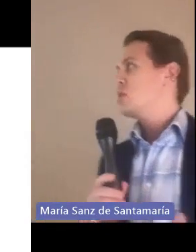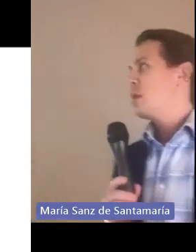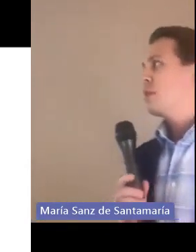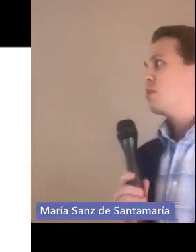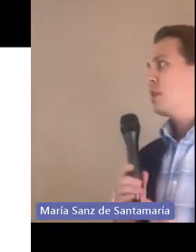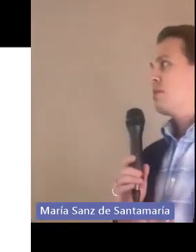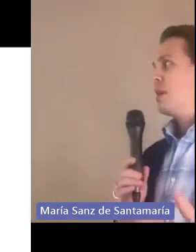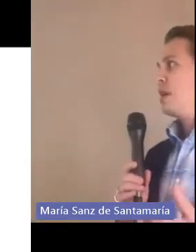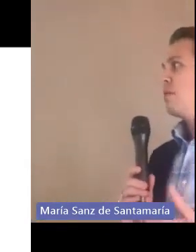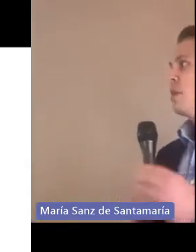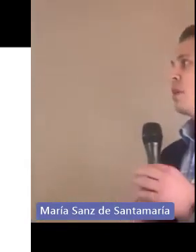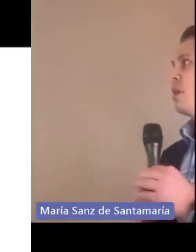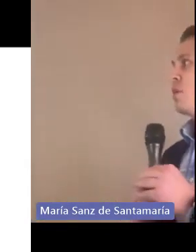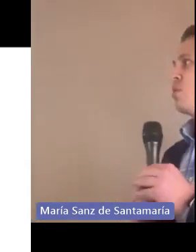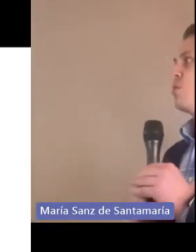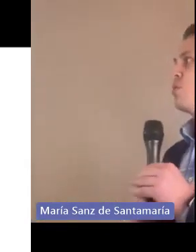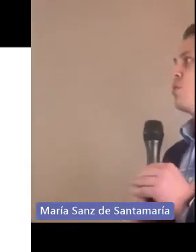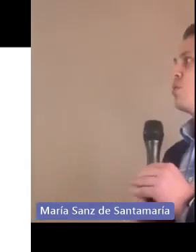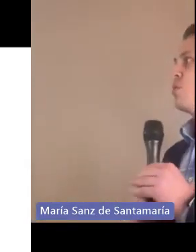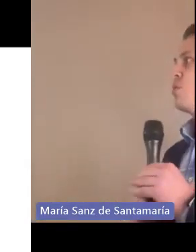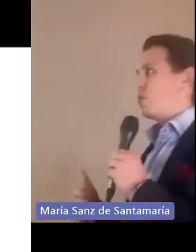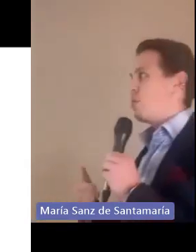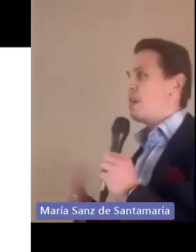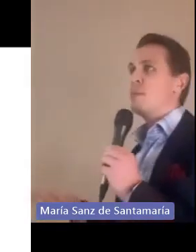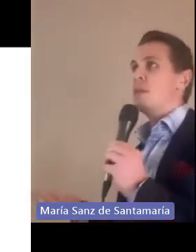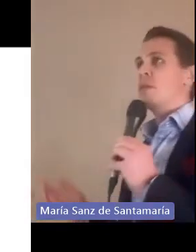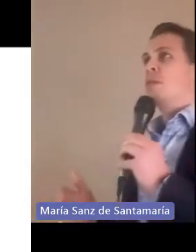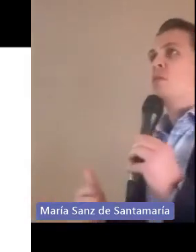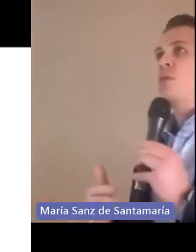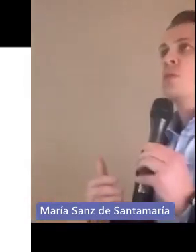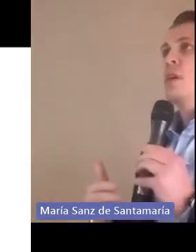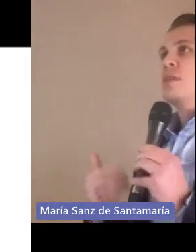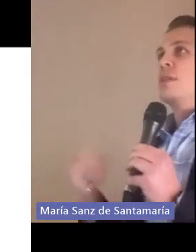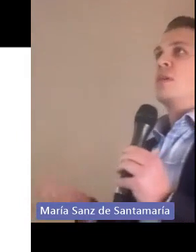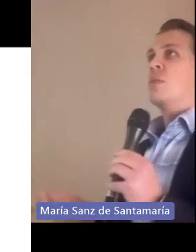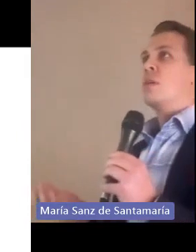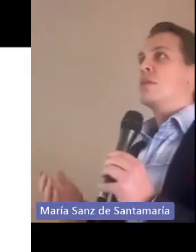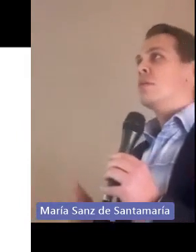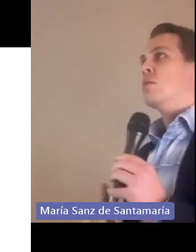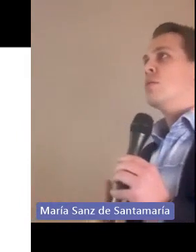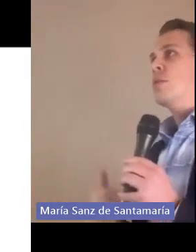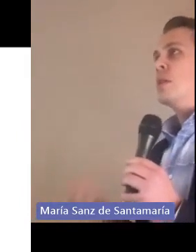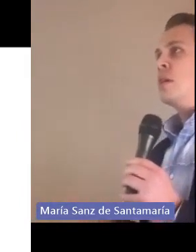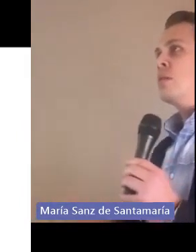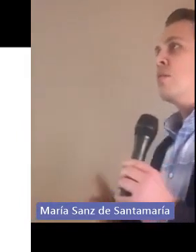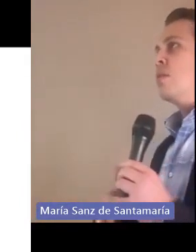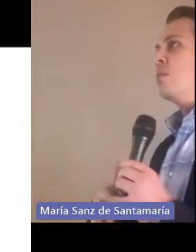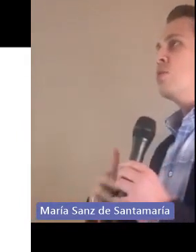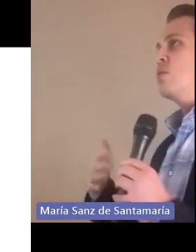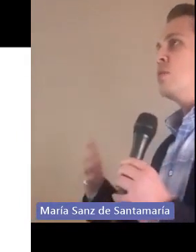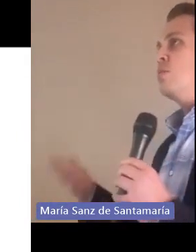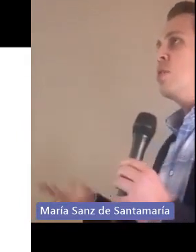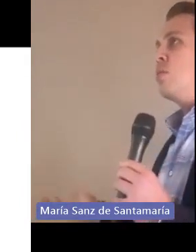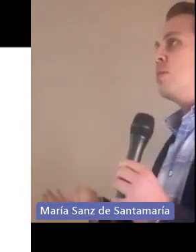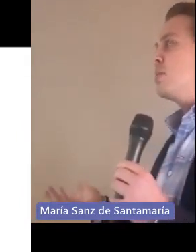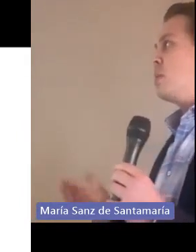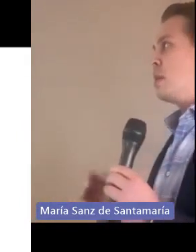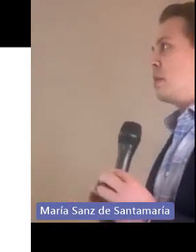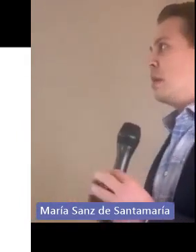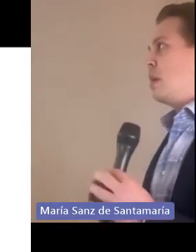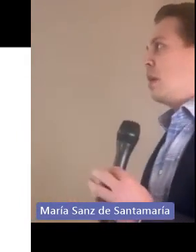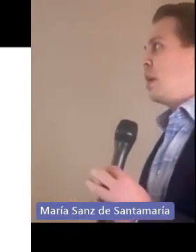buildings. There's nothing really defined. There were no streets, there were no pavements, there were no sidewalks, there were no stairs. Everything was just this big